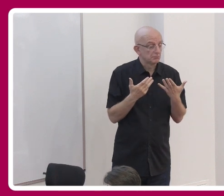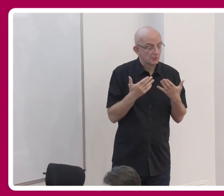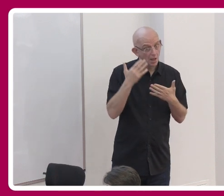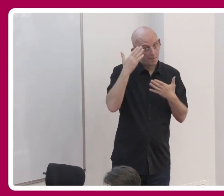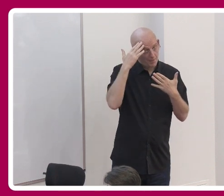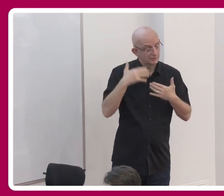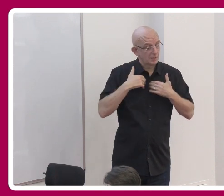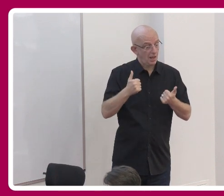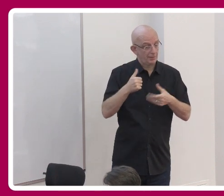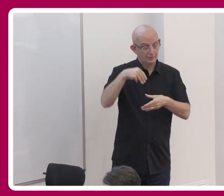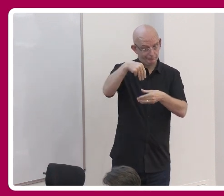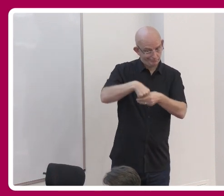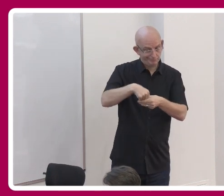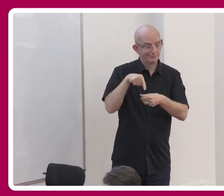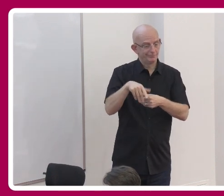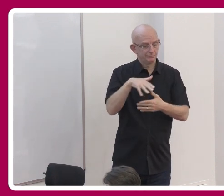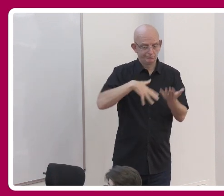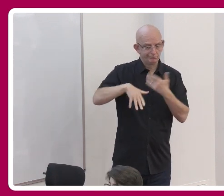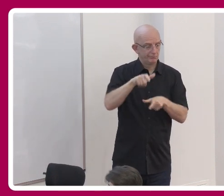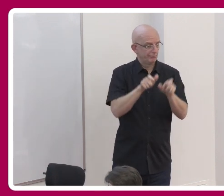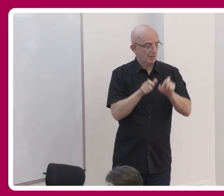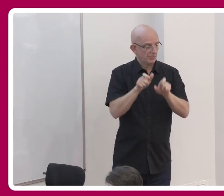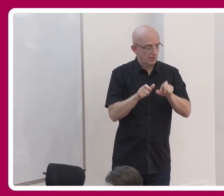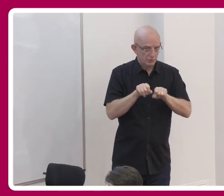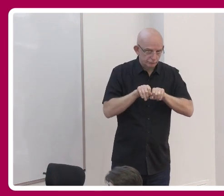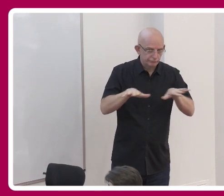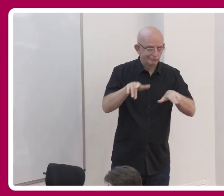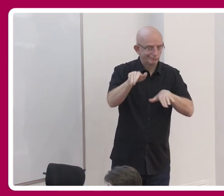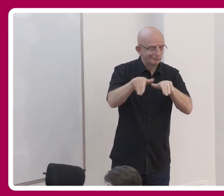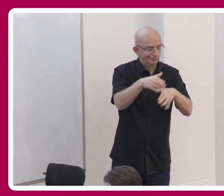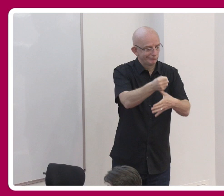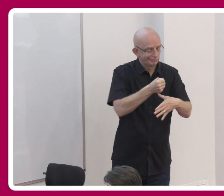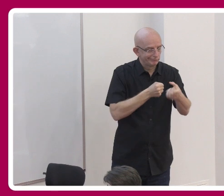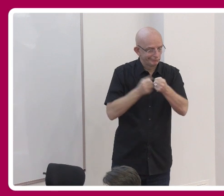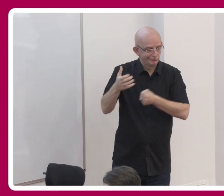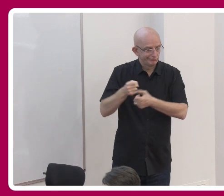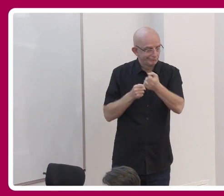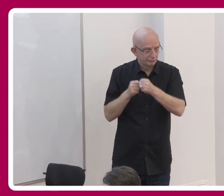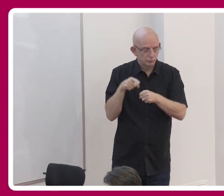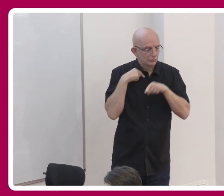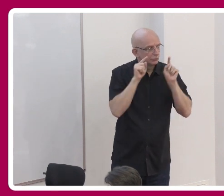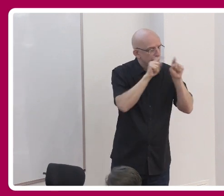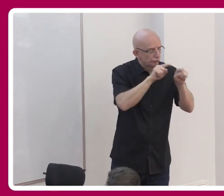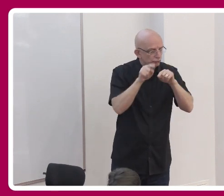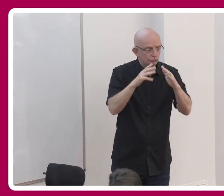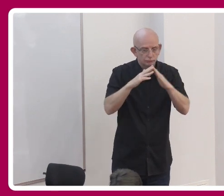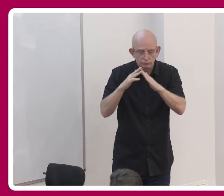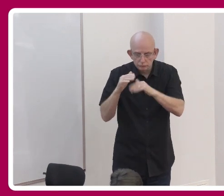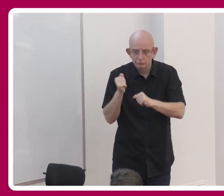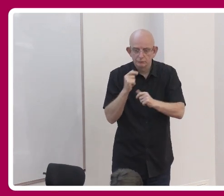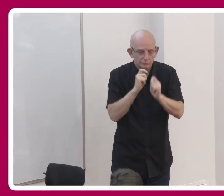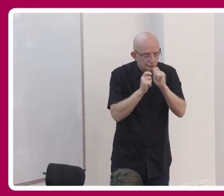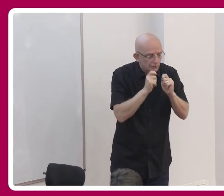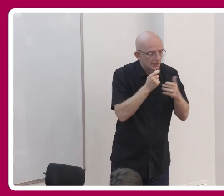to house, collecting data, raising awareness, providing services relating to 12 measures of family health, and mental health